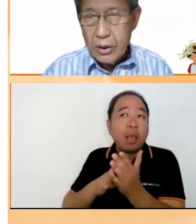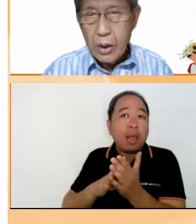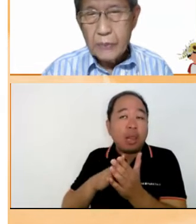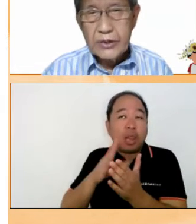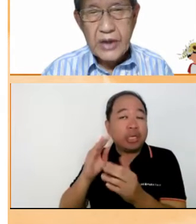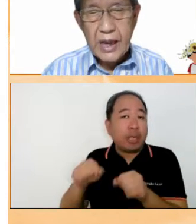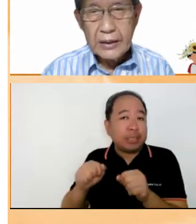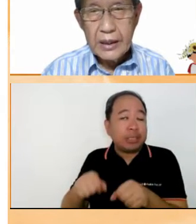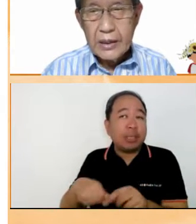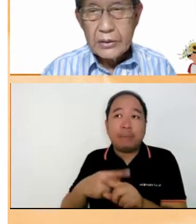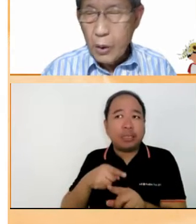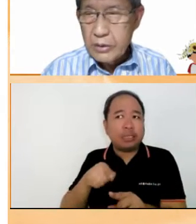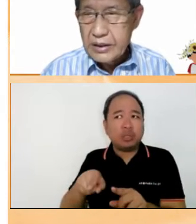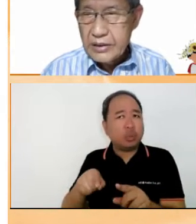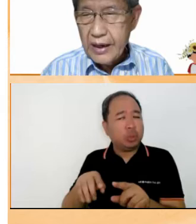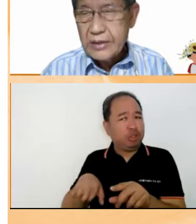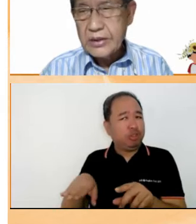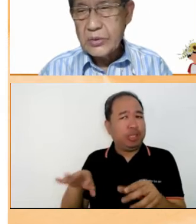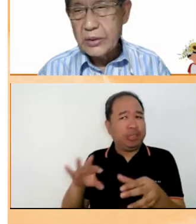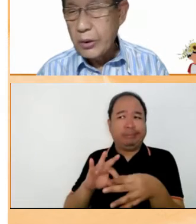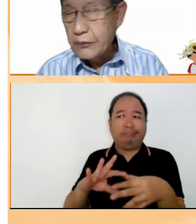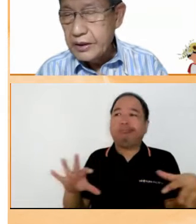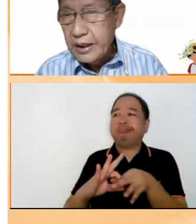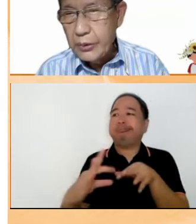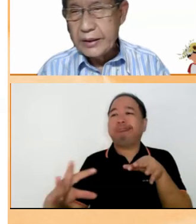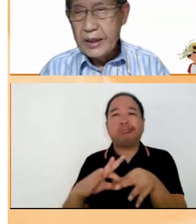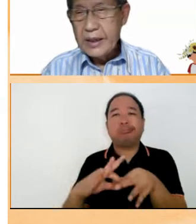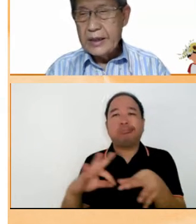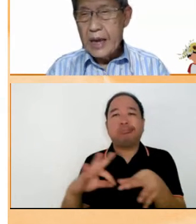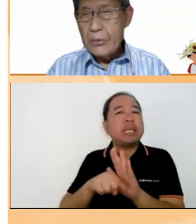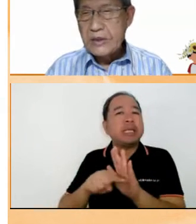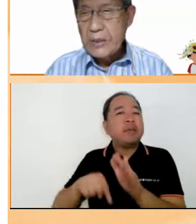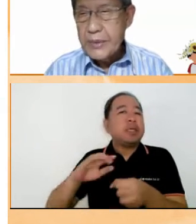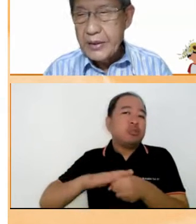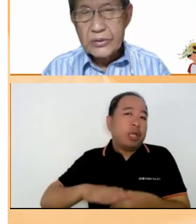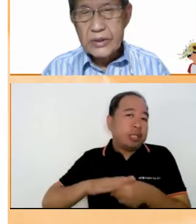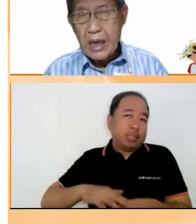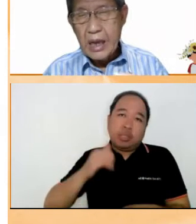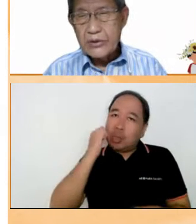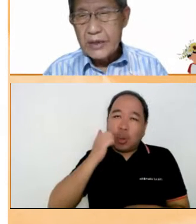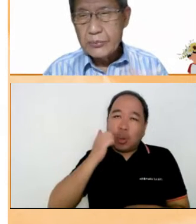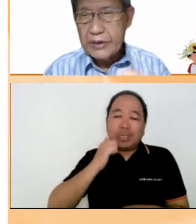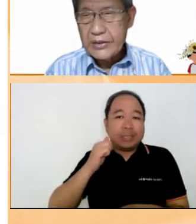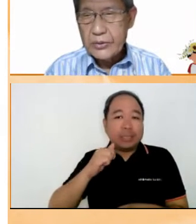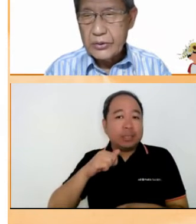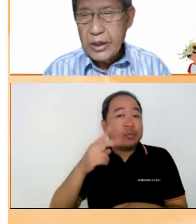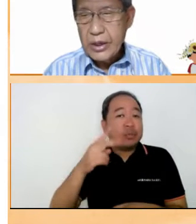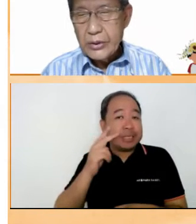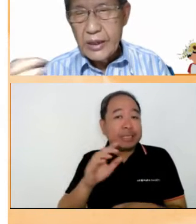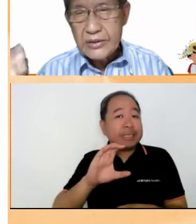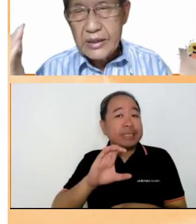socialization of the child. Toxic stress is what we often deal with in our CPUs, in our child